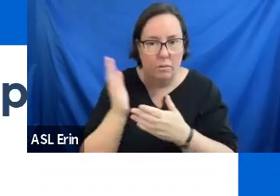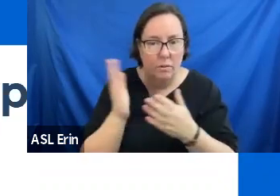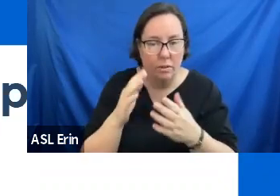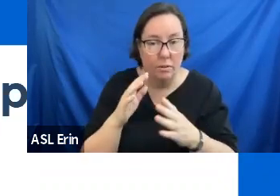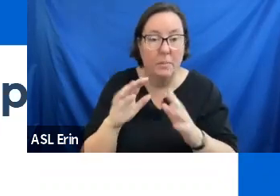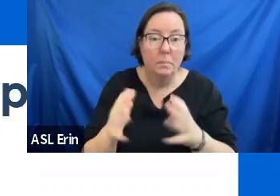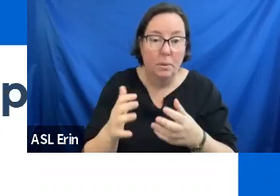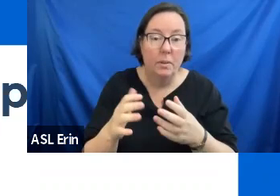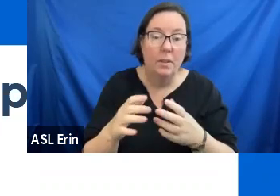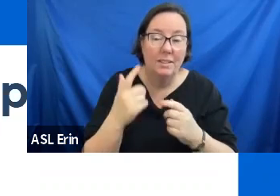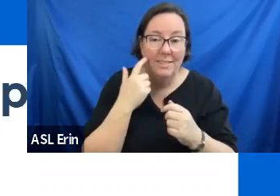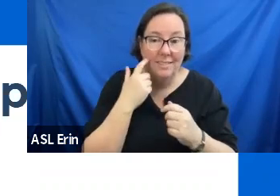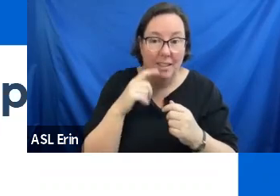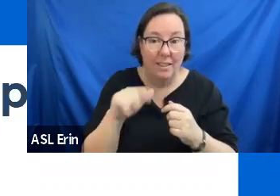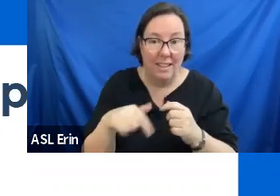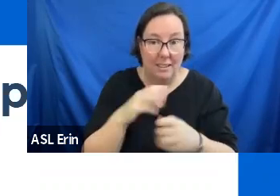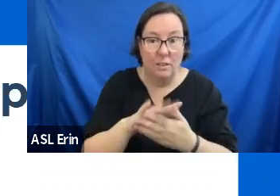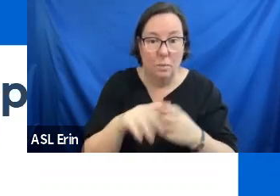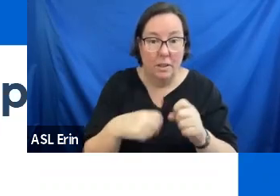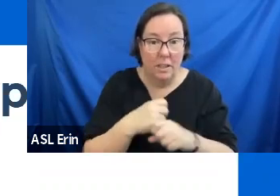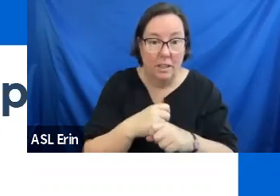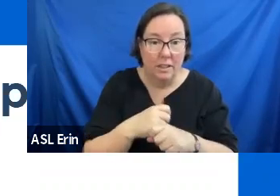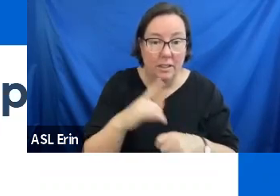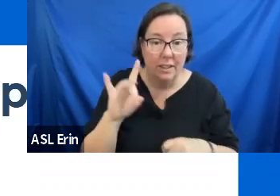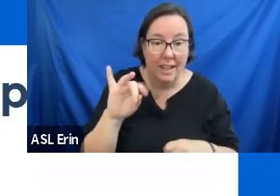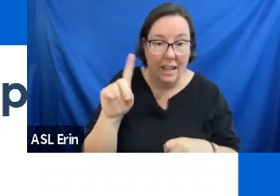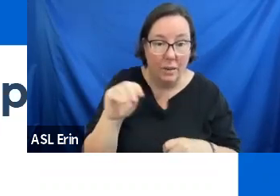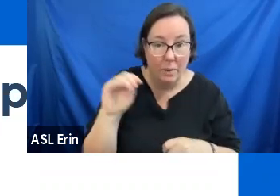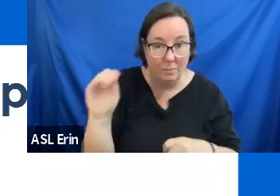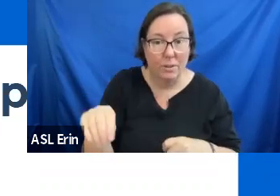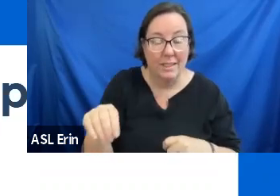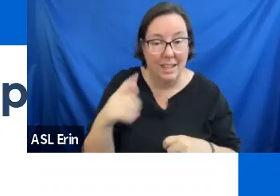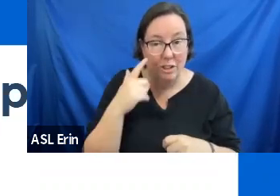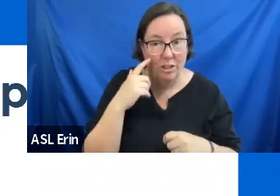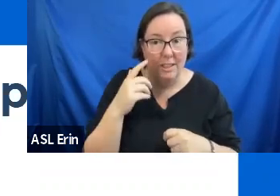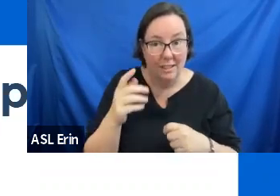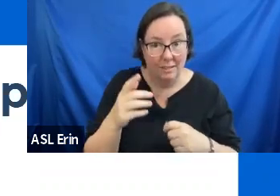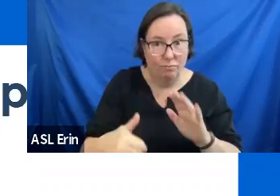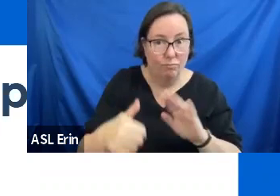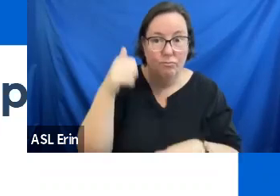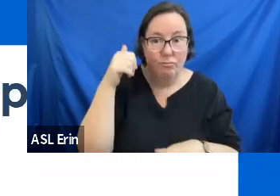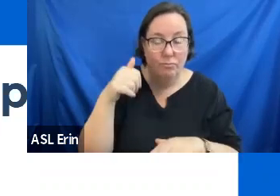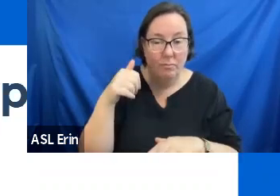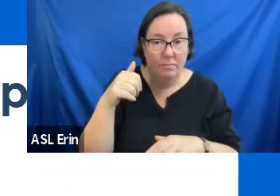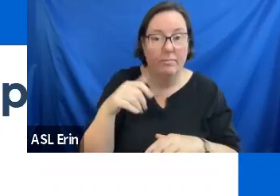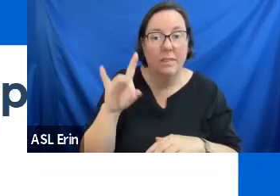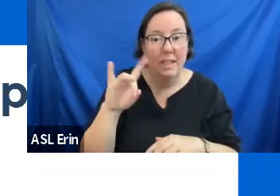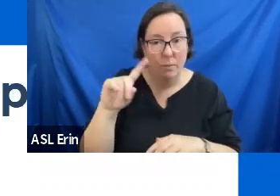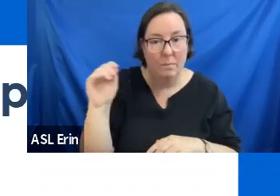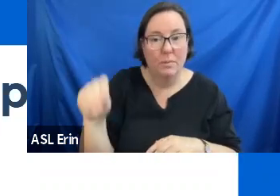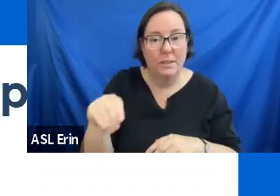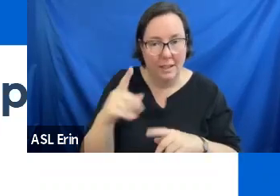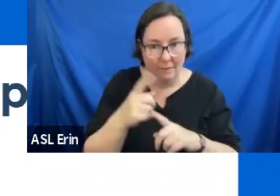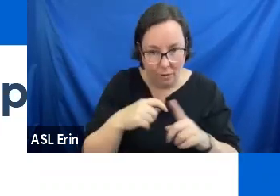for this school year, you see that 81% of the applicant pool is made up of BPS